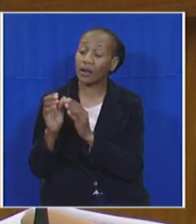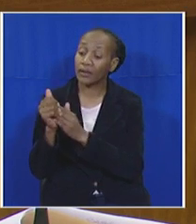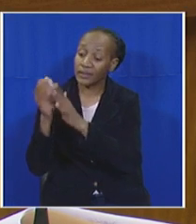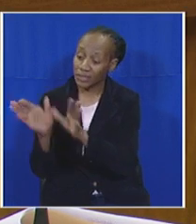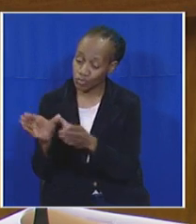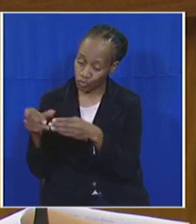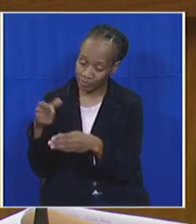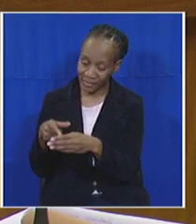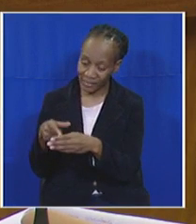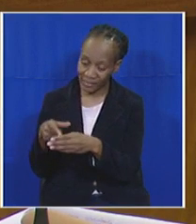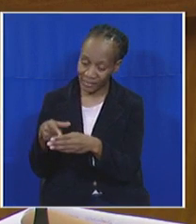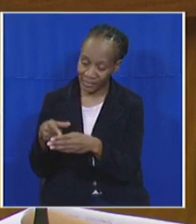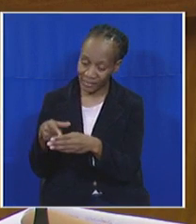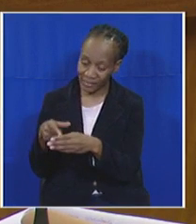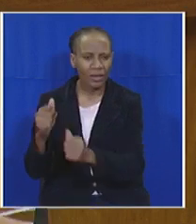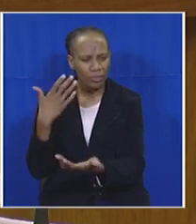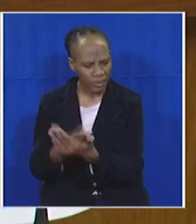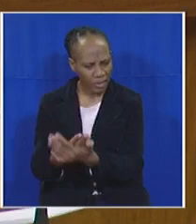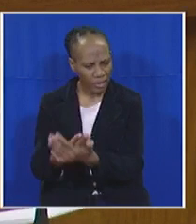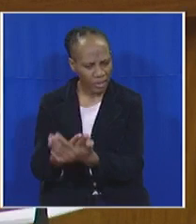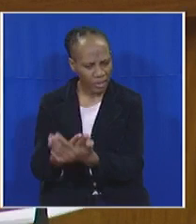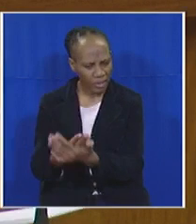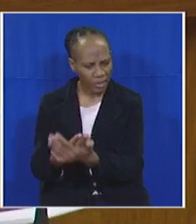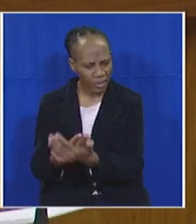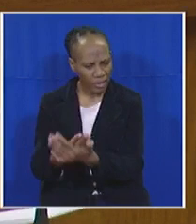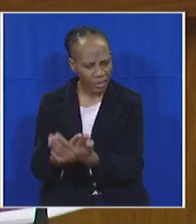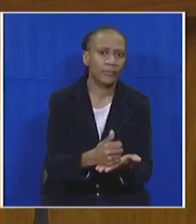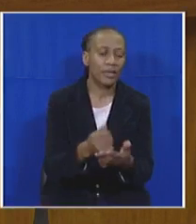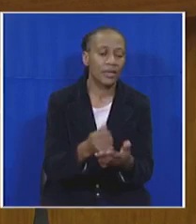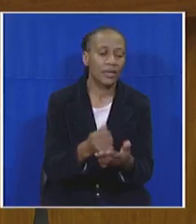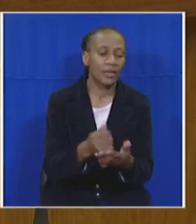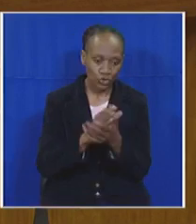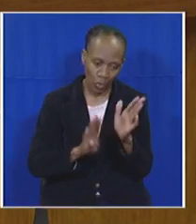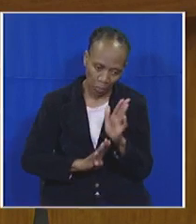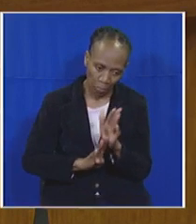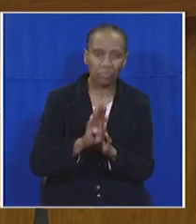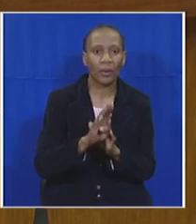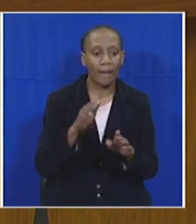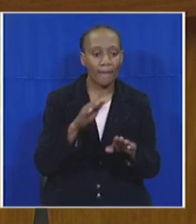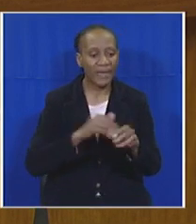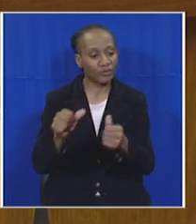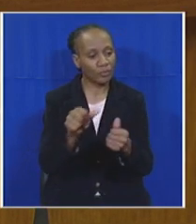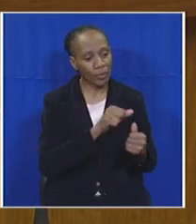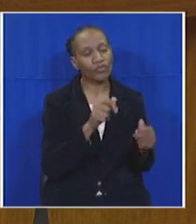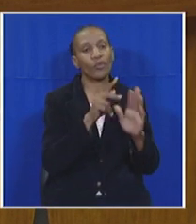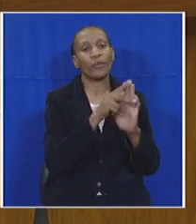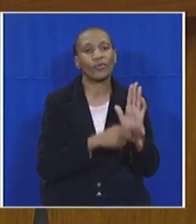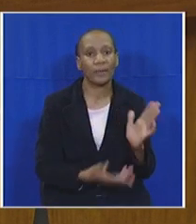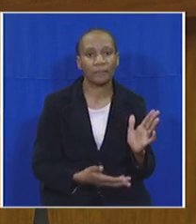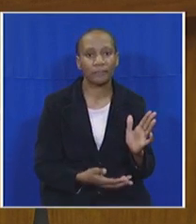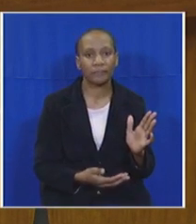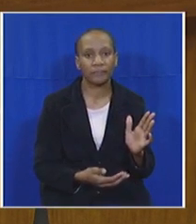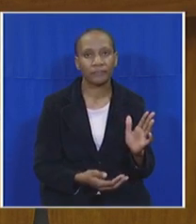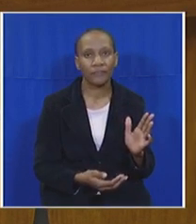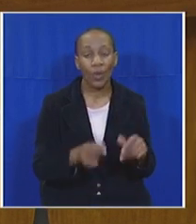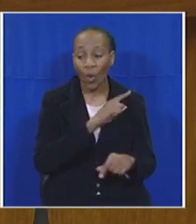one of the mechanisms that can enhance success of the back-to-basics approach, since they